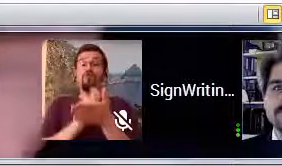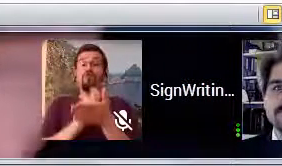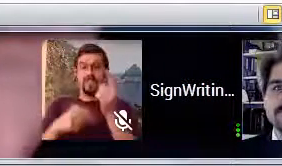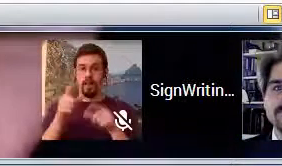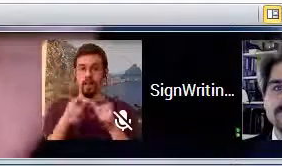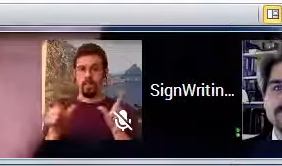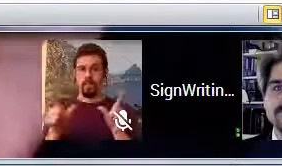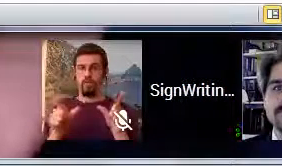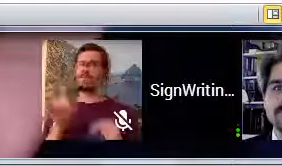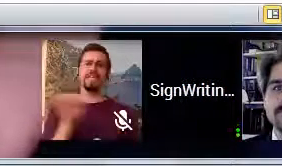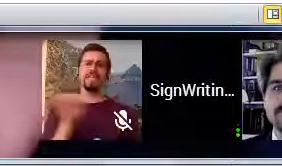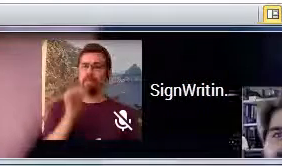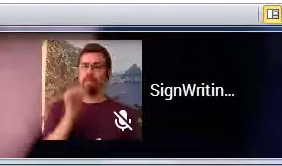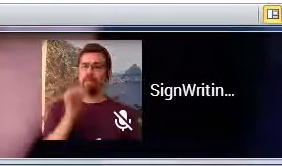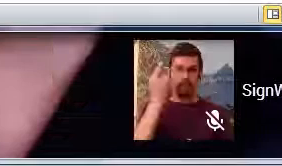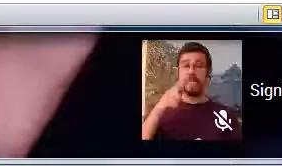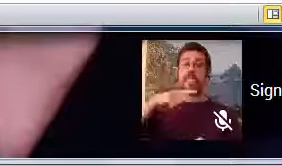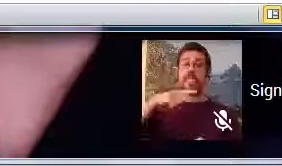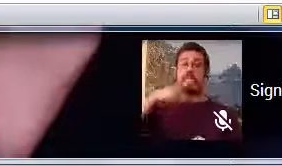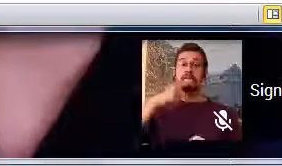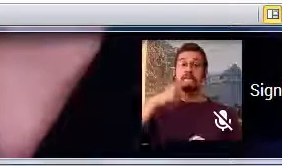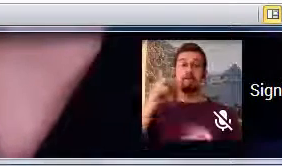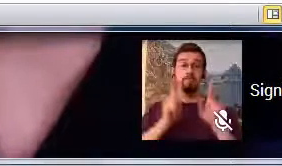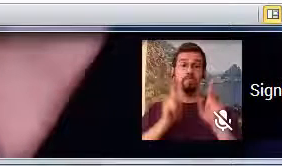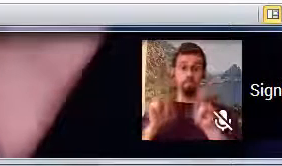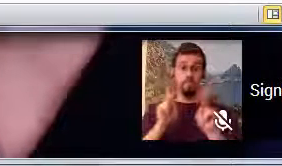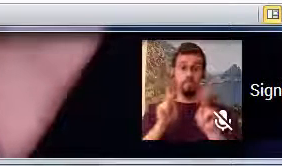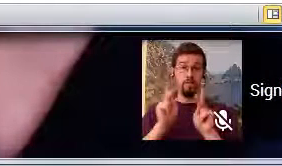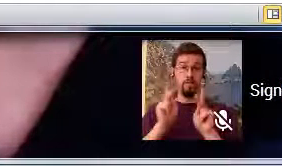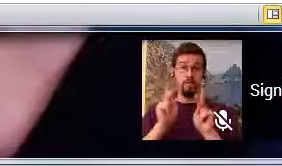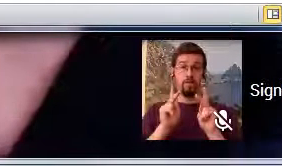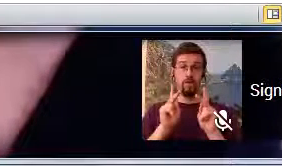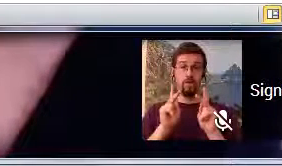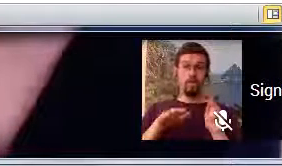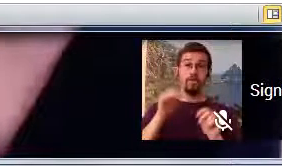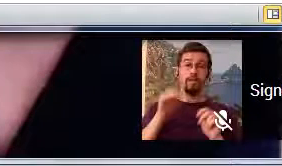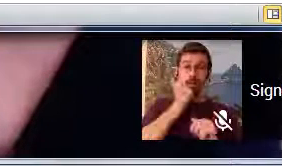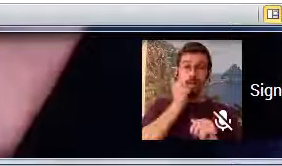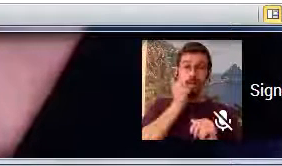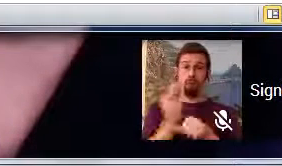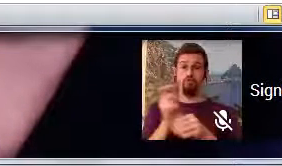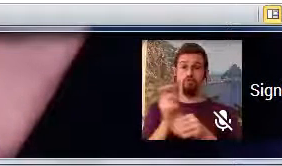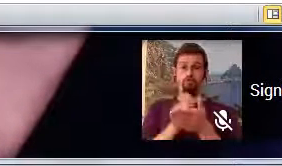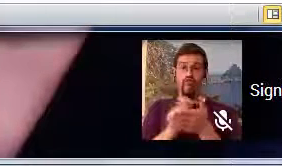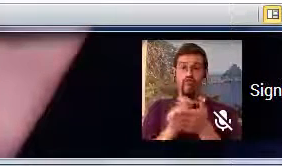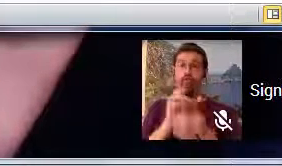use written oral languages. Next slide, please.